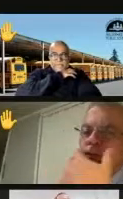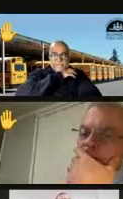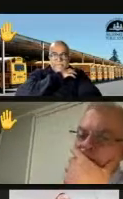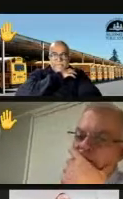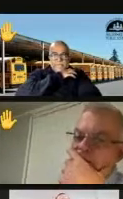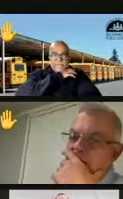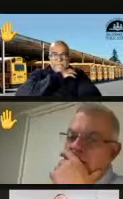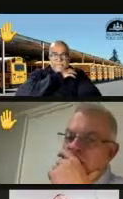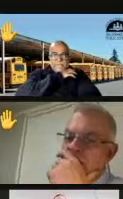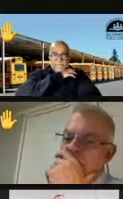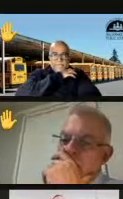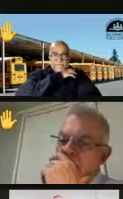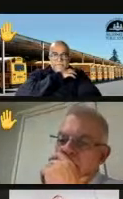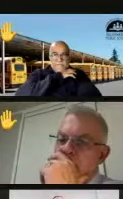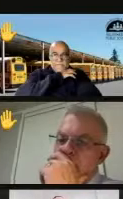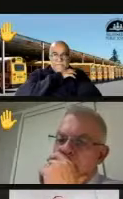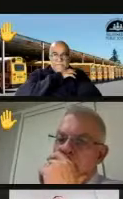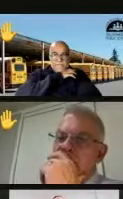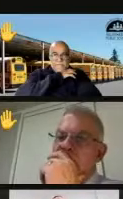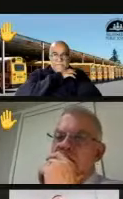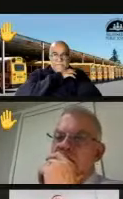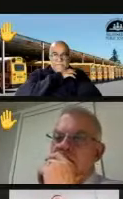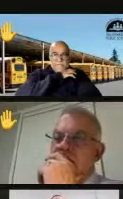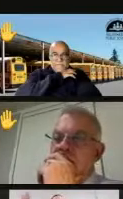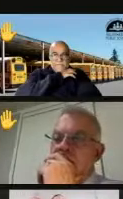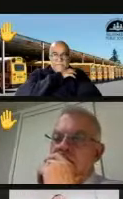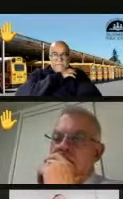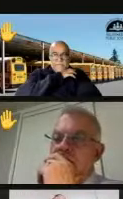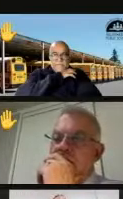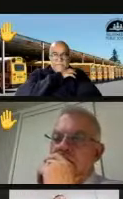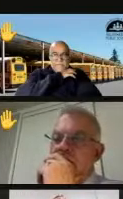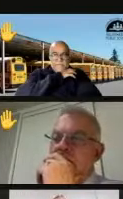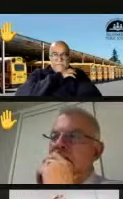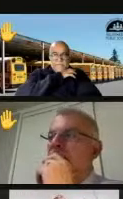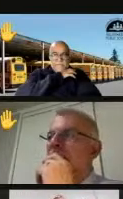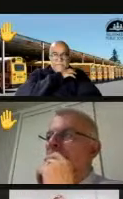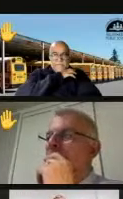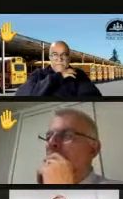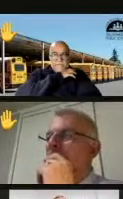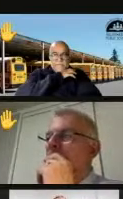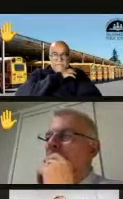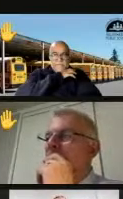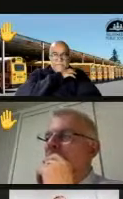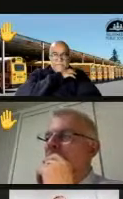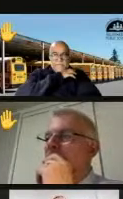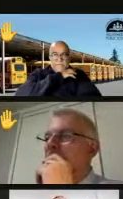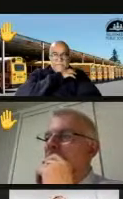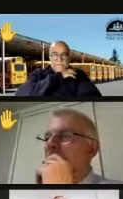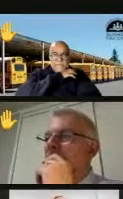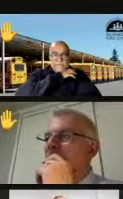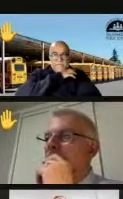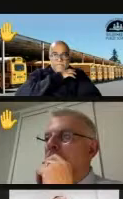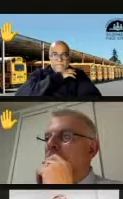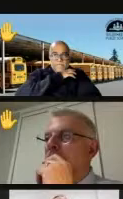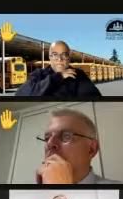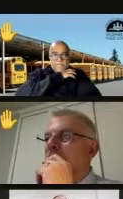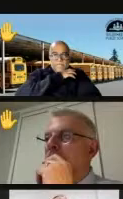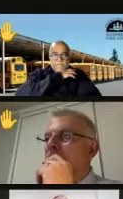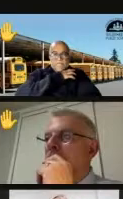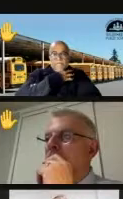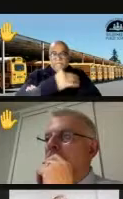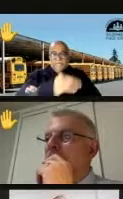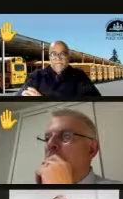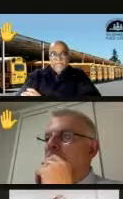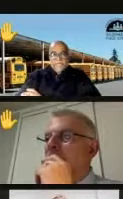fourth largest district on this list, at least if I'm not mistaken, is opening up a superintendent search as